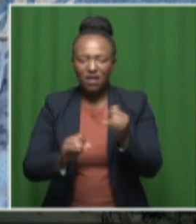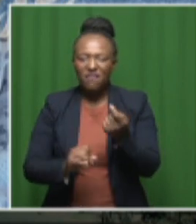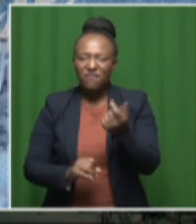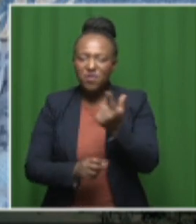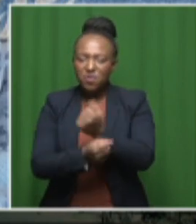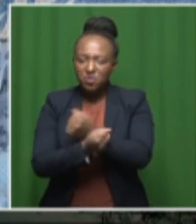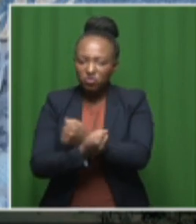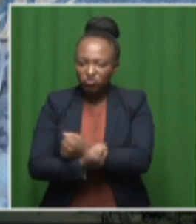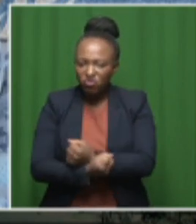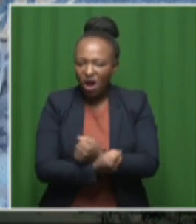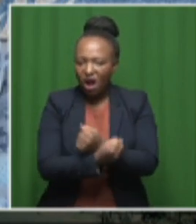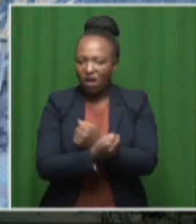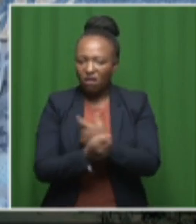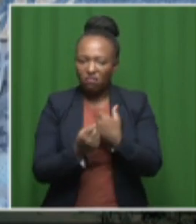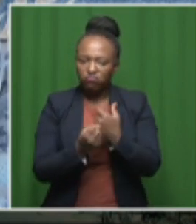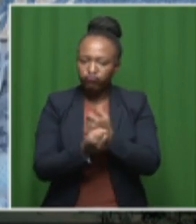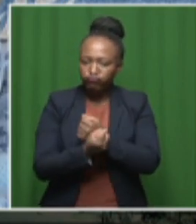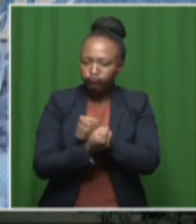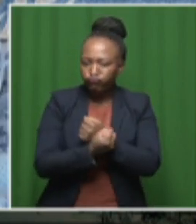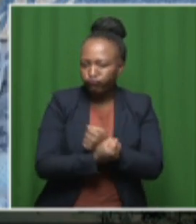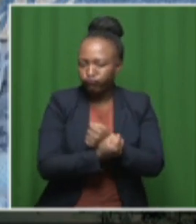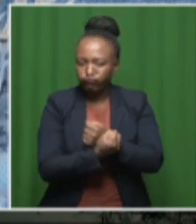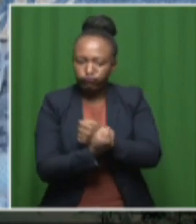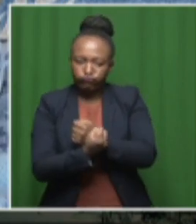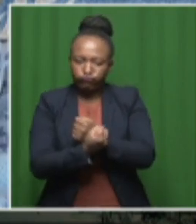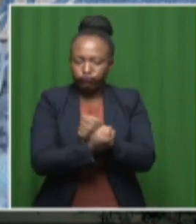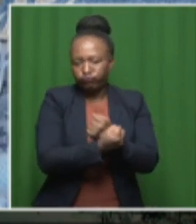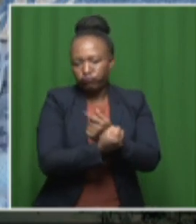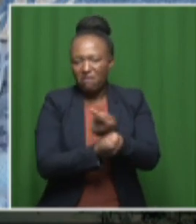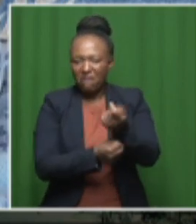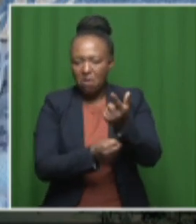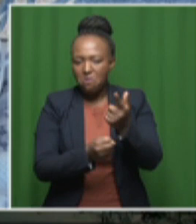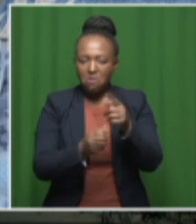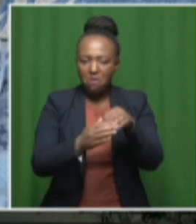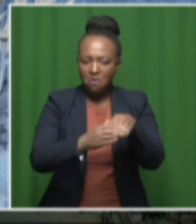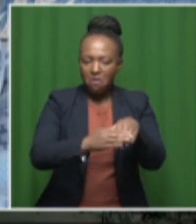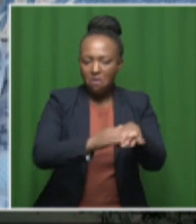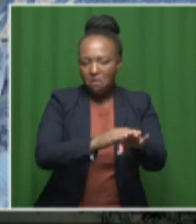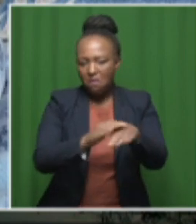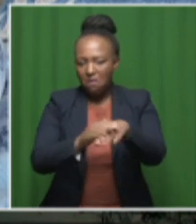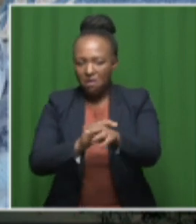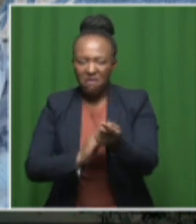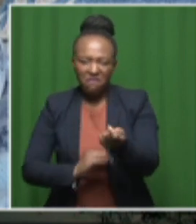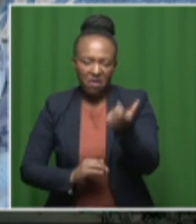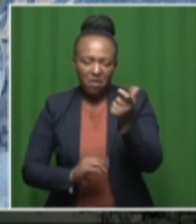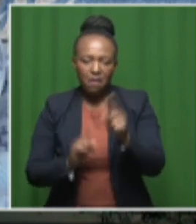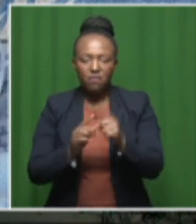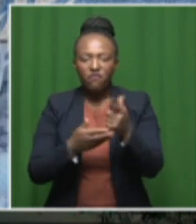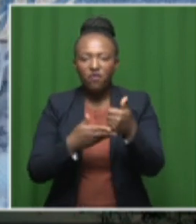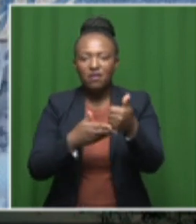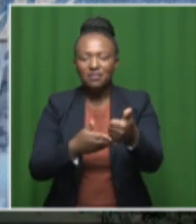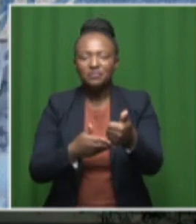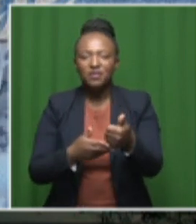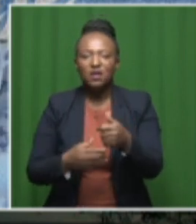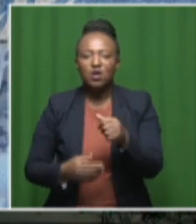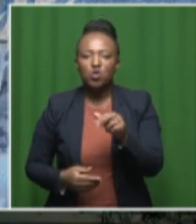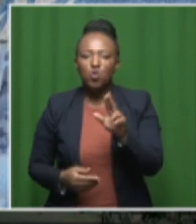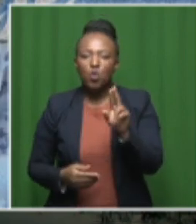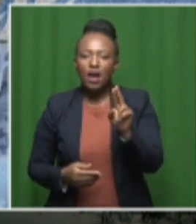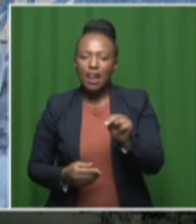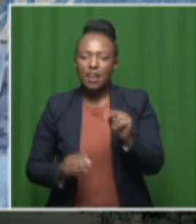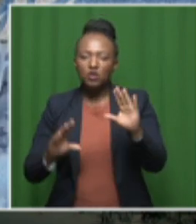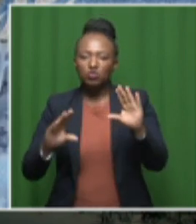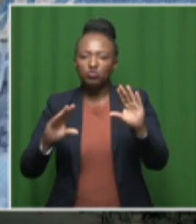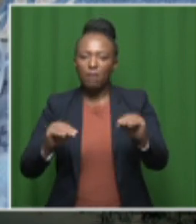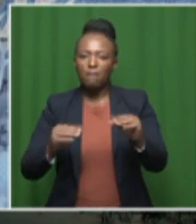and bring aid, the UN vetoing any resolution, stopping humanitarian